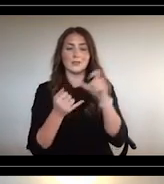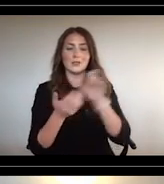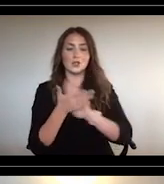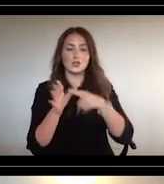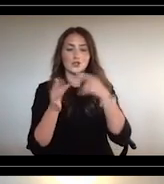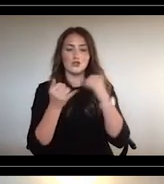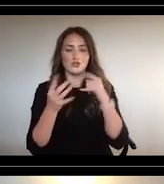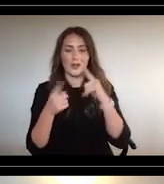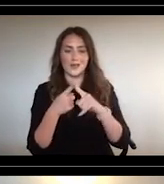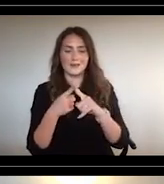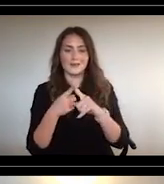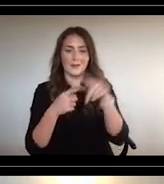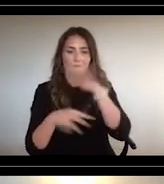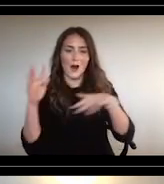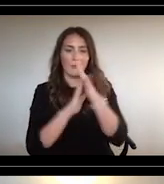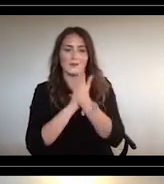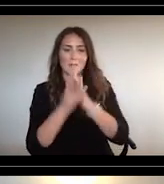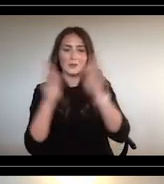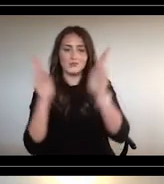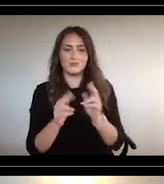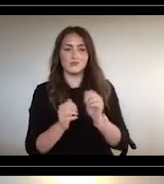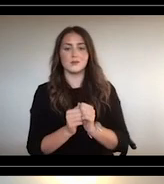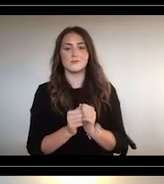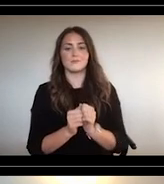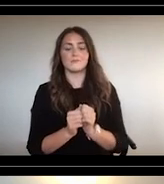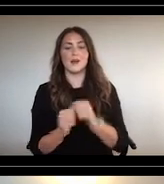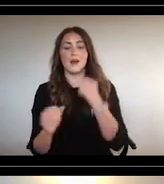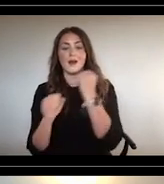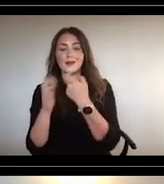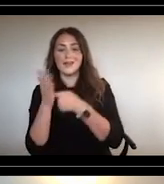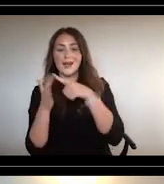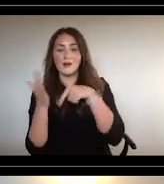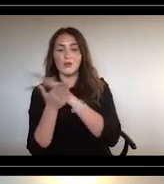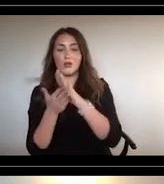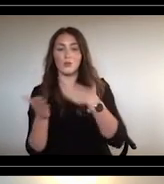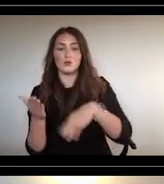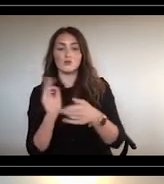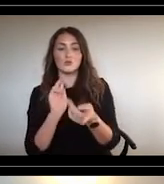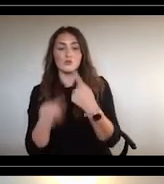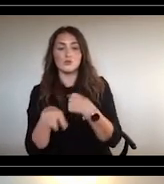take? Yeah, absolutely. Yeah, thanks, Sarah.